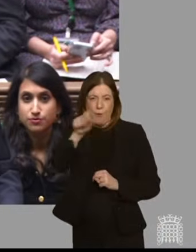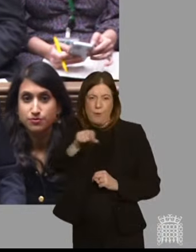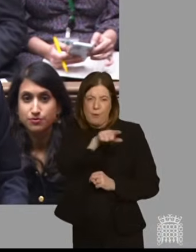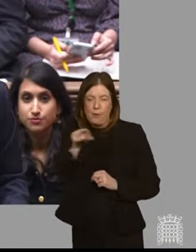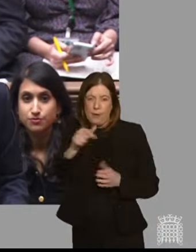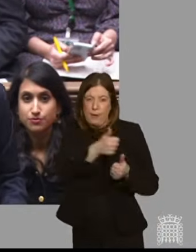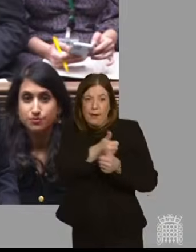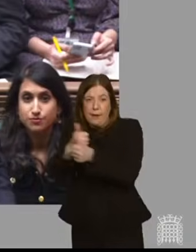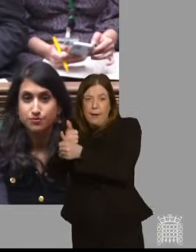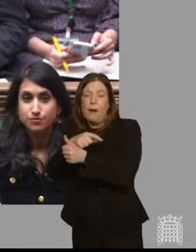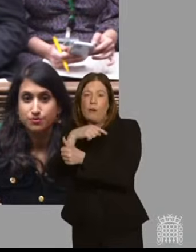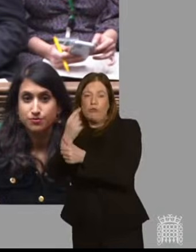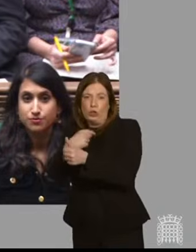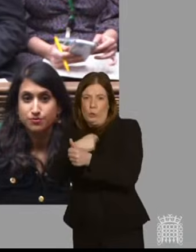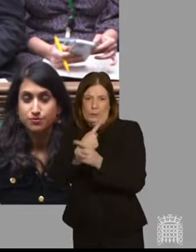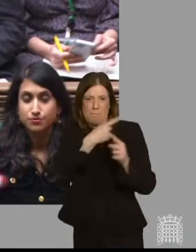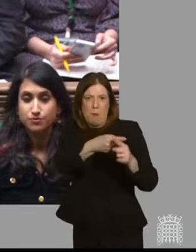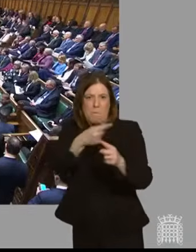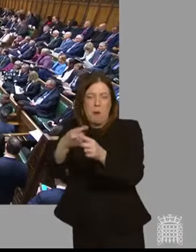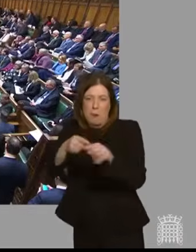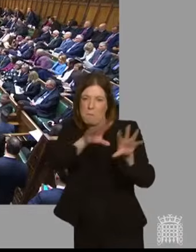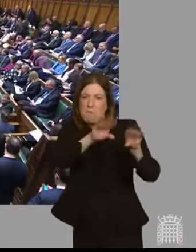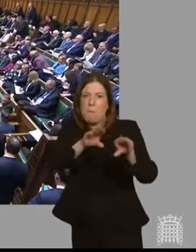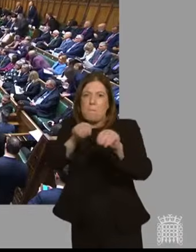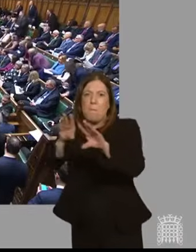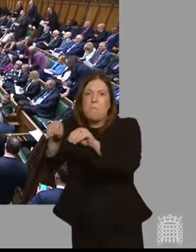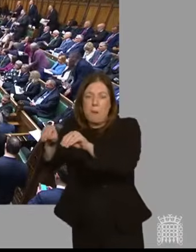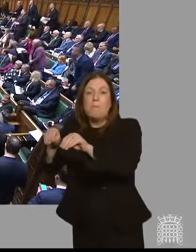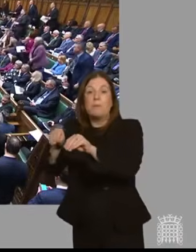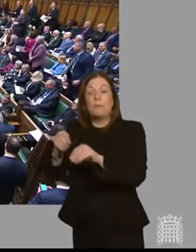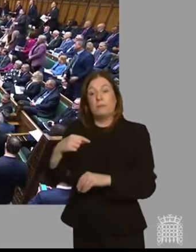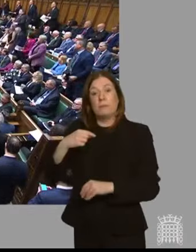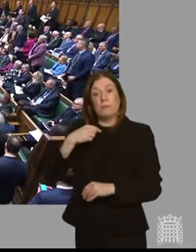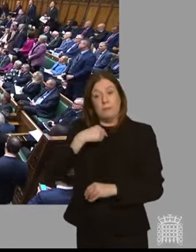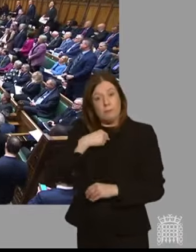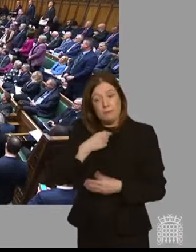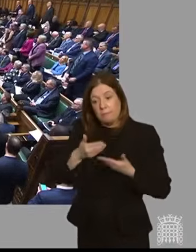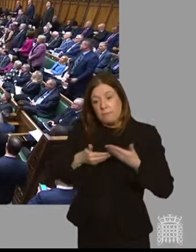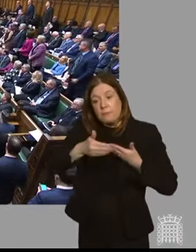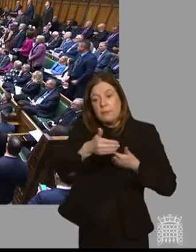to Ukraine will never waver. SNP leader Stephen Flynn.